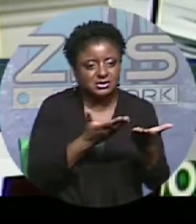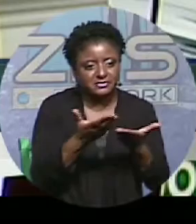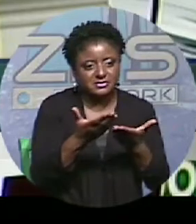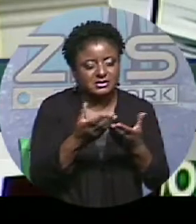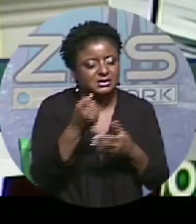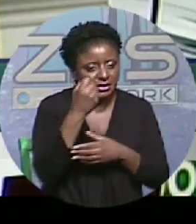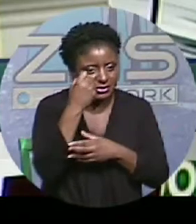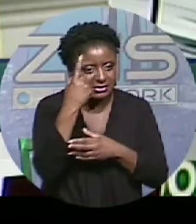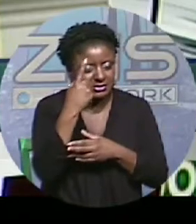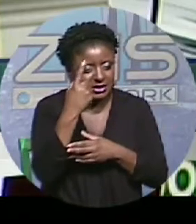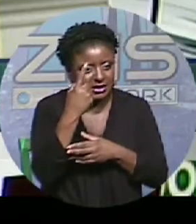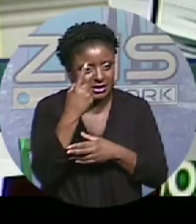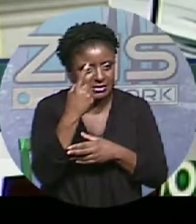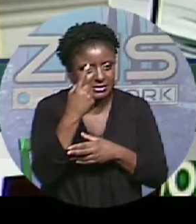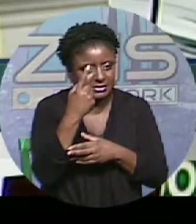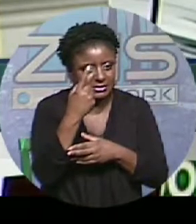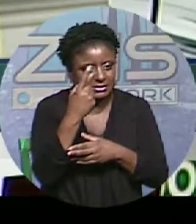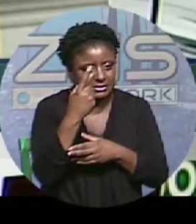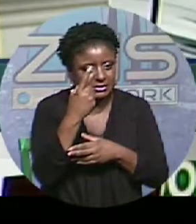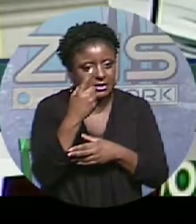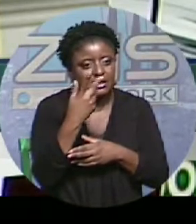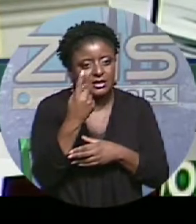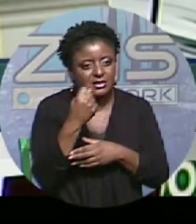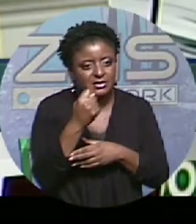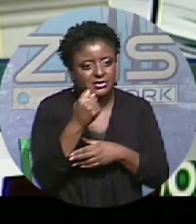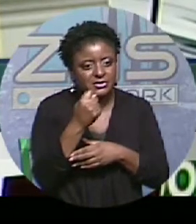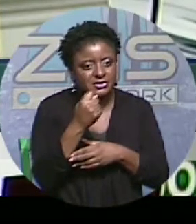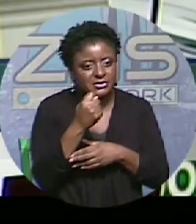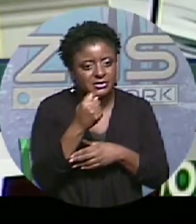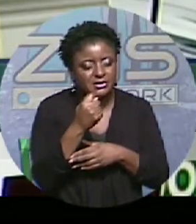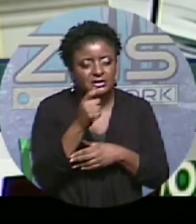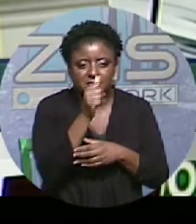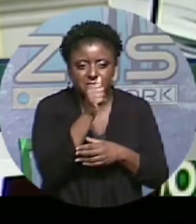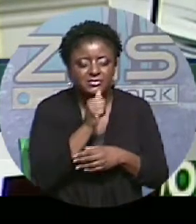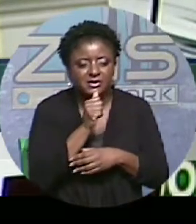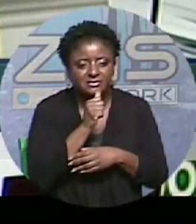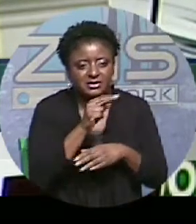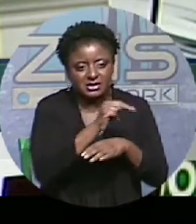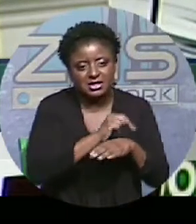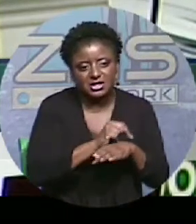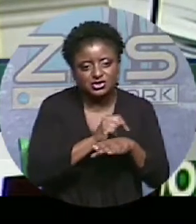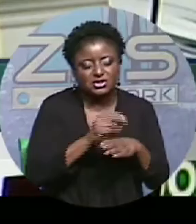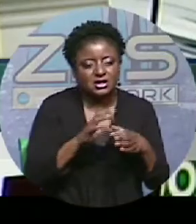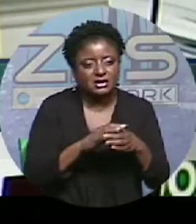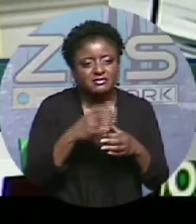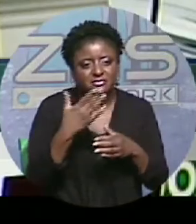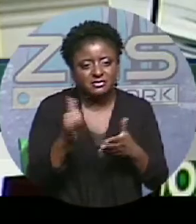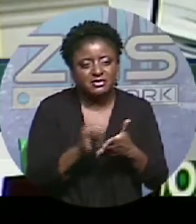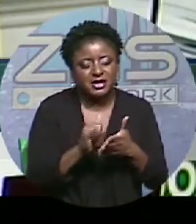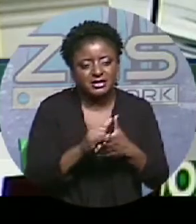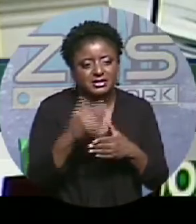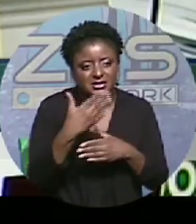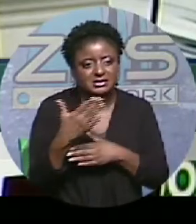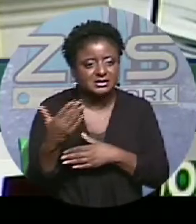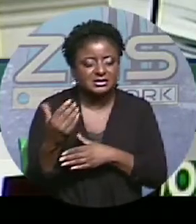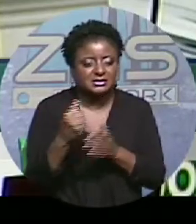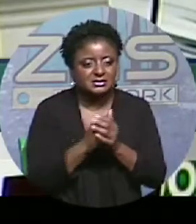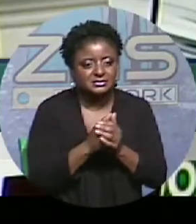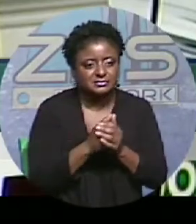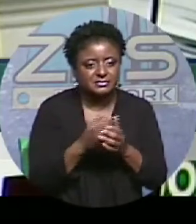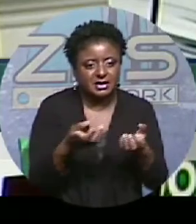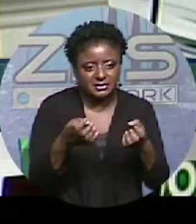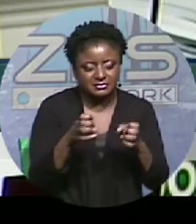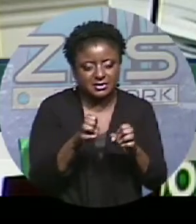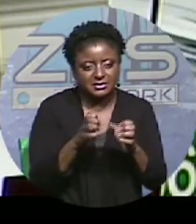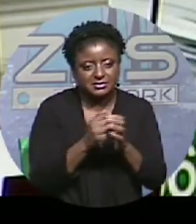the sensitive nature of that business and the need for complete confidence in the professionals engaged and the jurisdiction to protect their confidentiality and